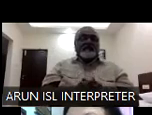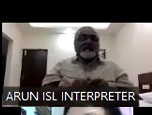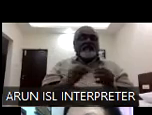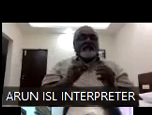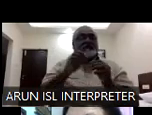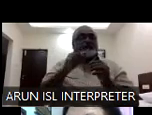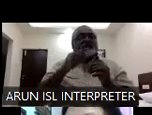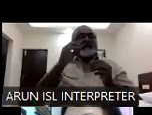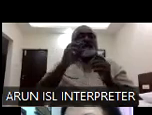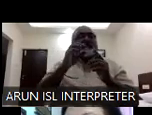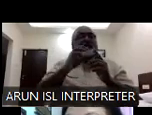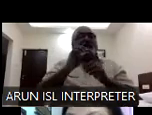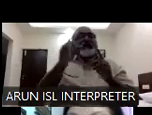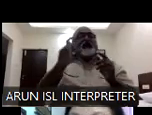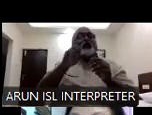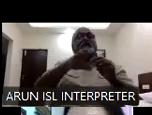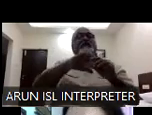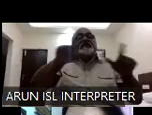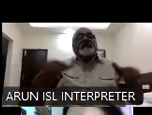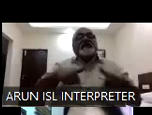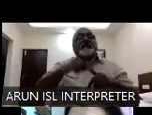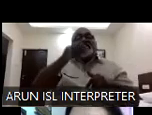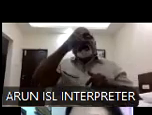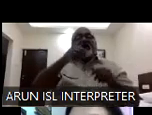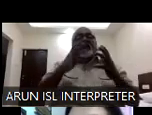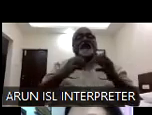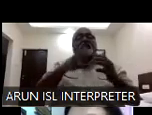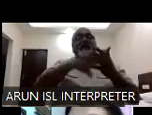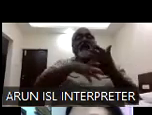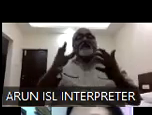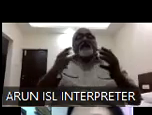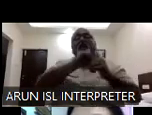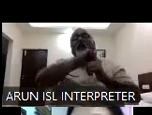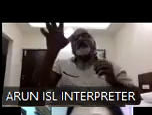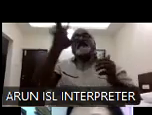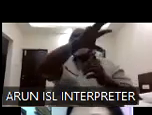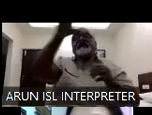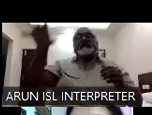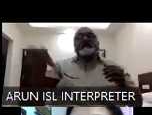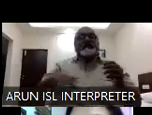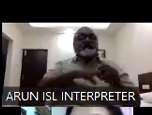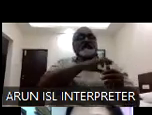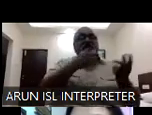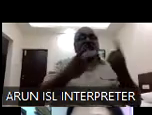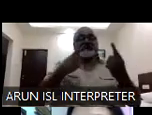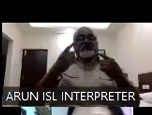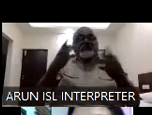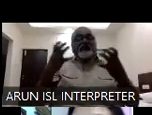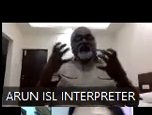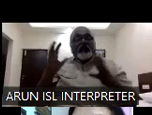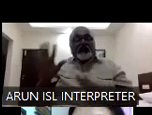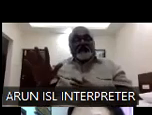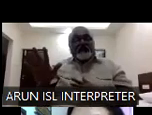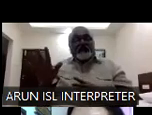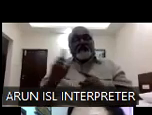monitoring all the activity mappings of all the states. So it was easy to, find out. But now we have